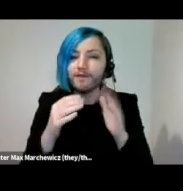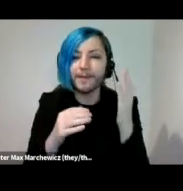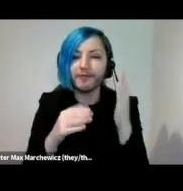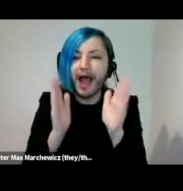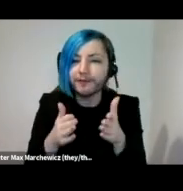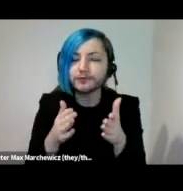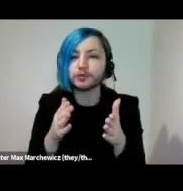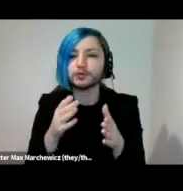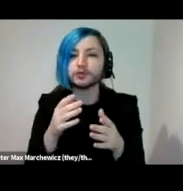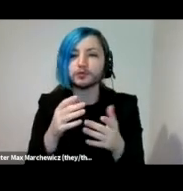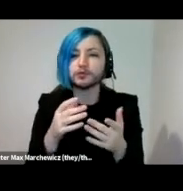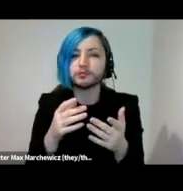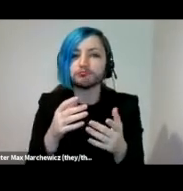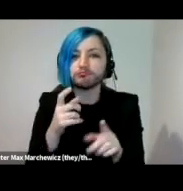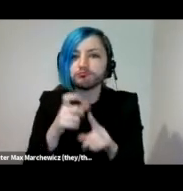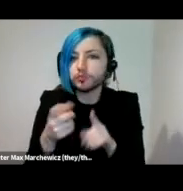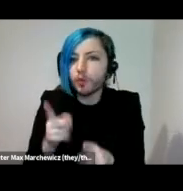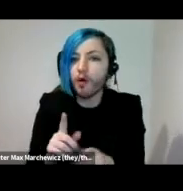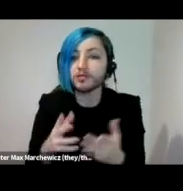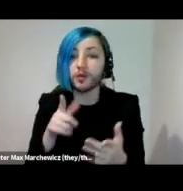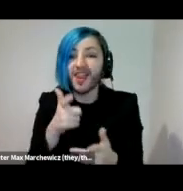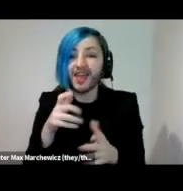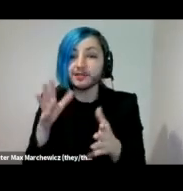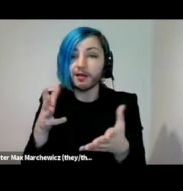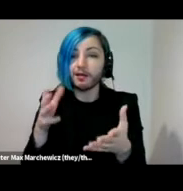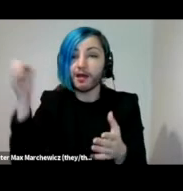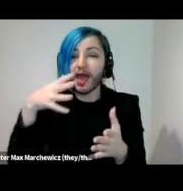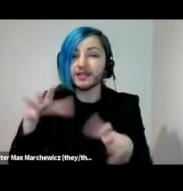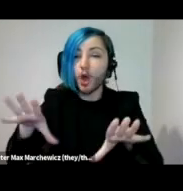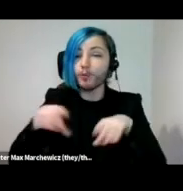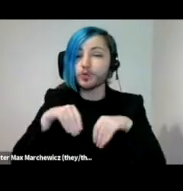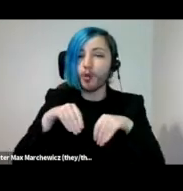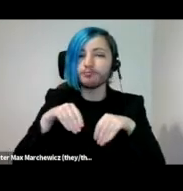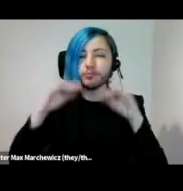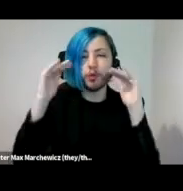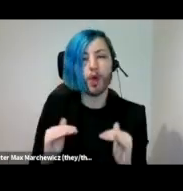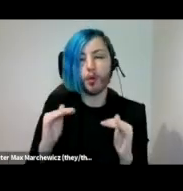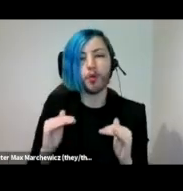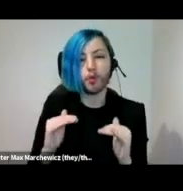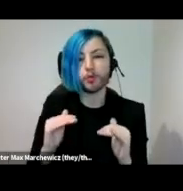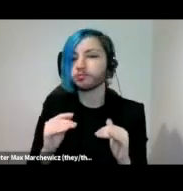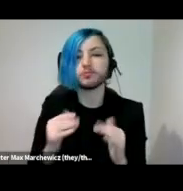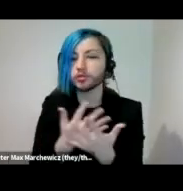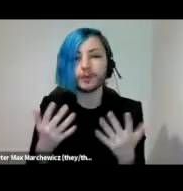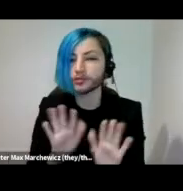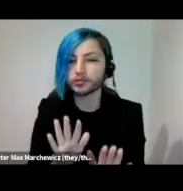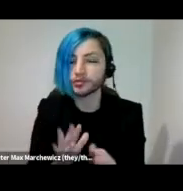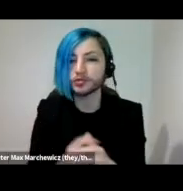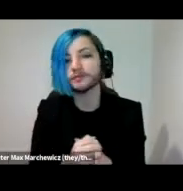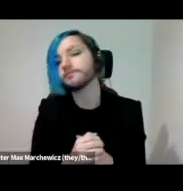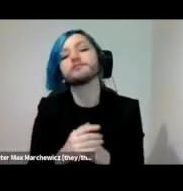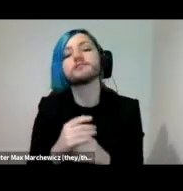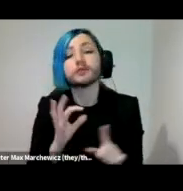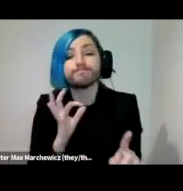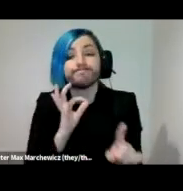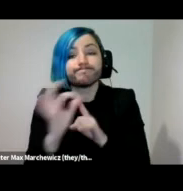have to not absorb much laser light. They have to have low absorption and are custom